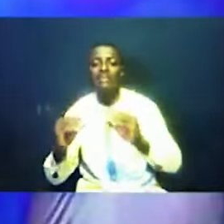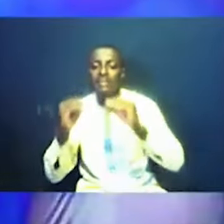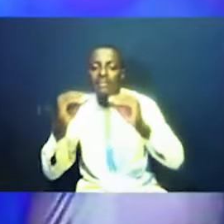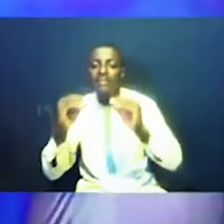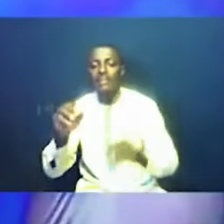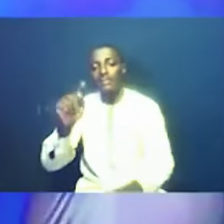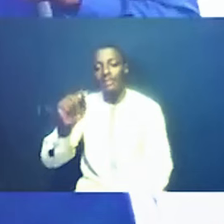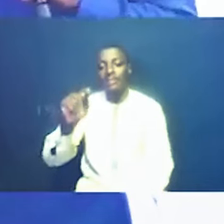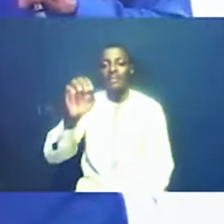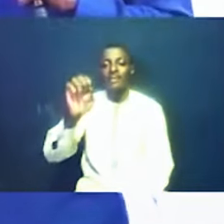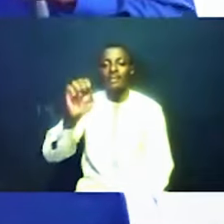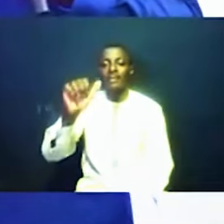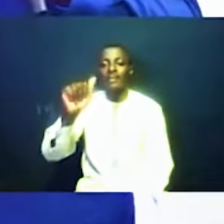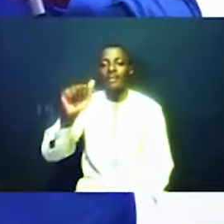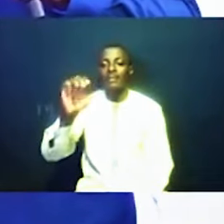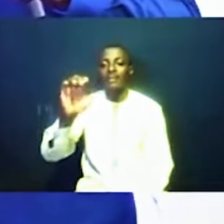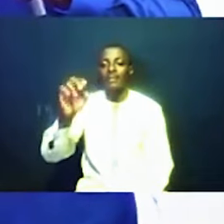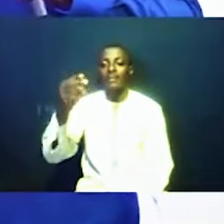Sadducees.